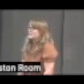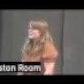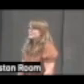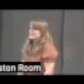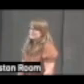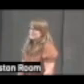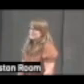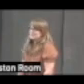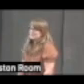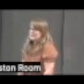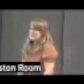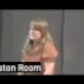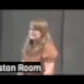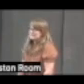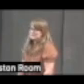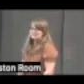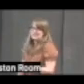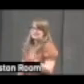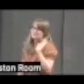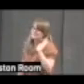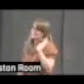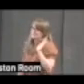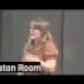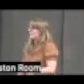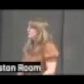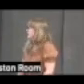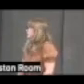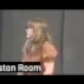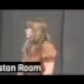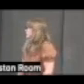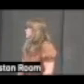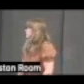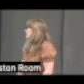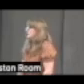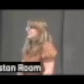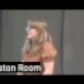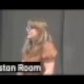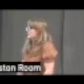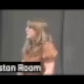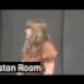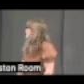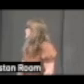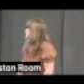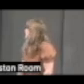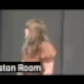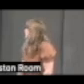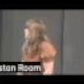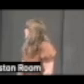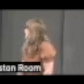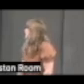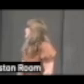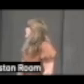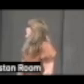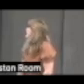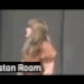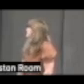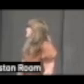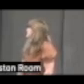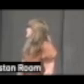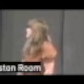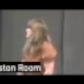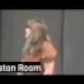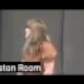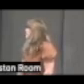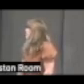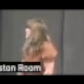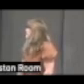IFL, which is I fucking love Science, which I feel like is the top of my career once I've gotten interviewed by them in a way. I read them all the